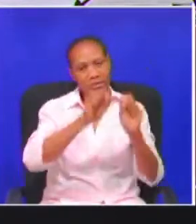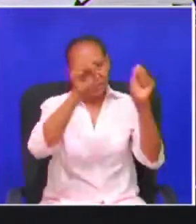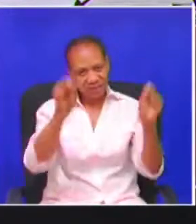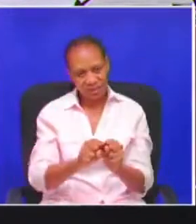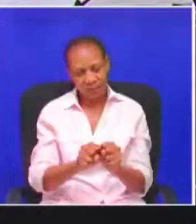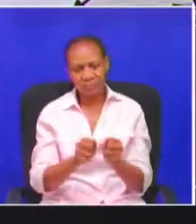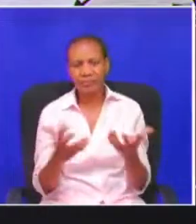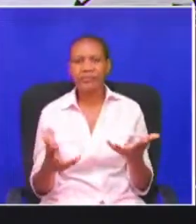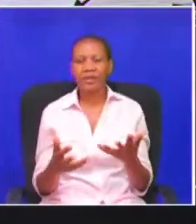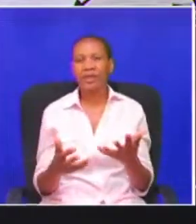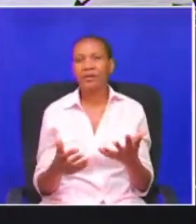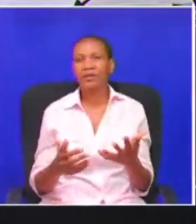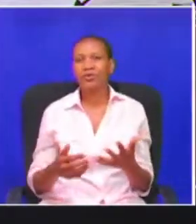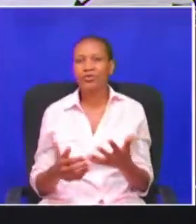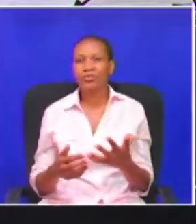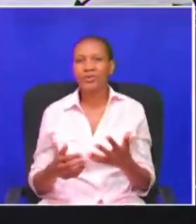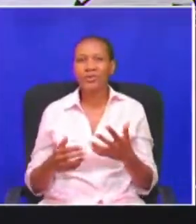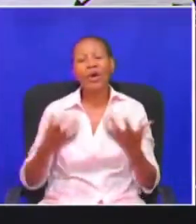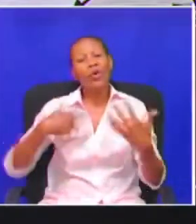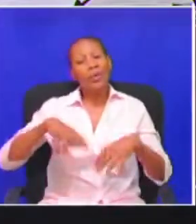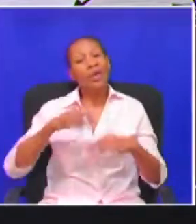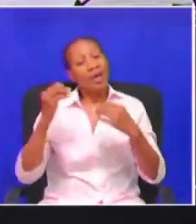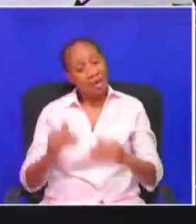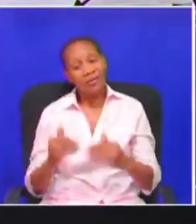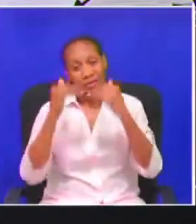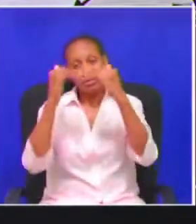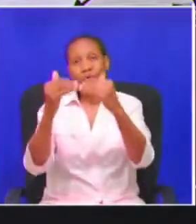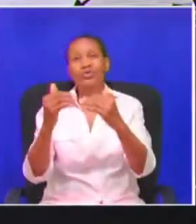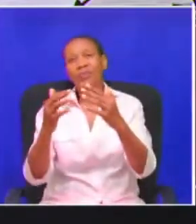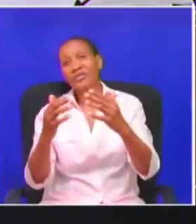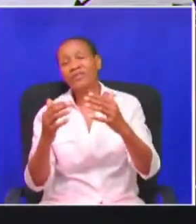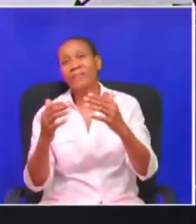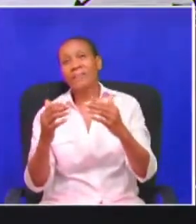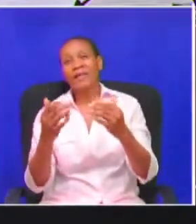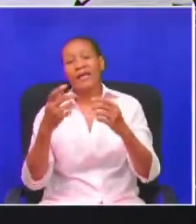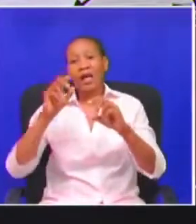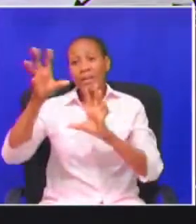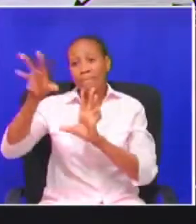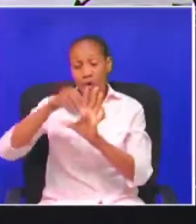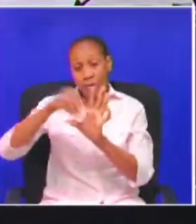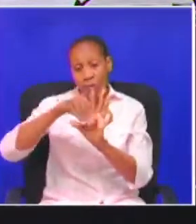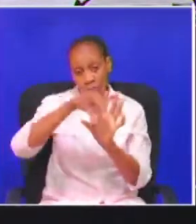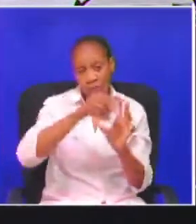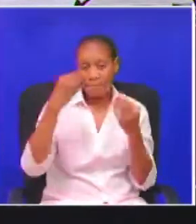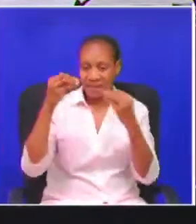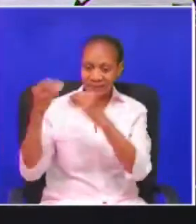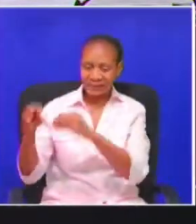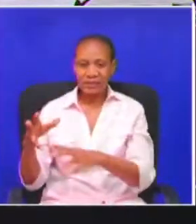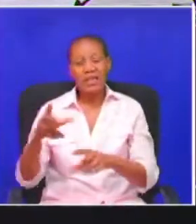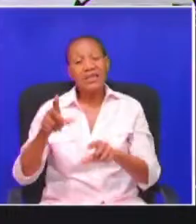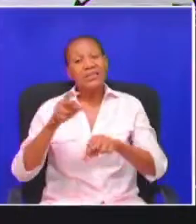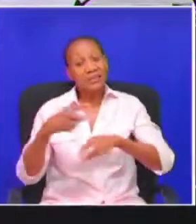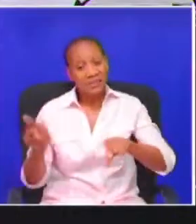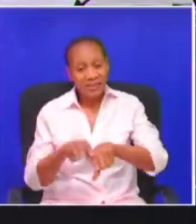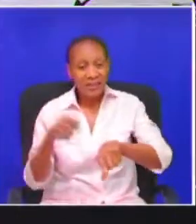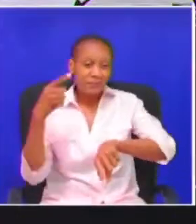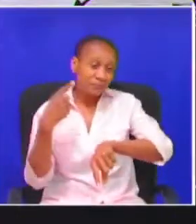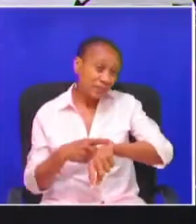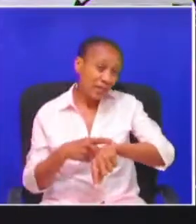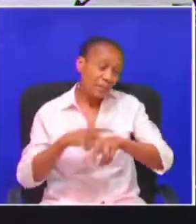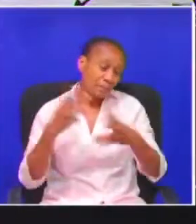industrial competitiveness, reducing the cost of doing business, and supporting long-term economic